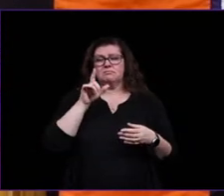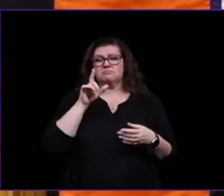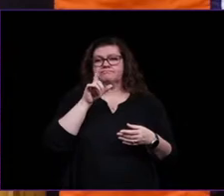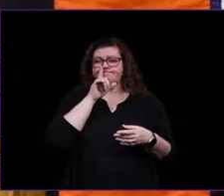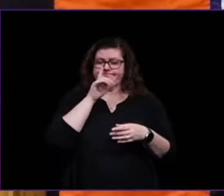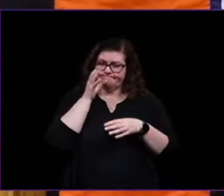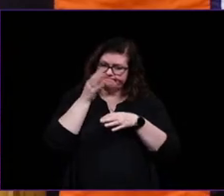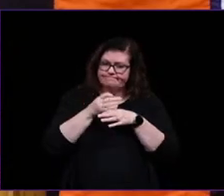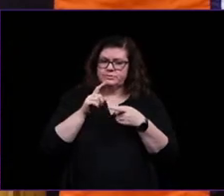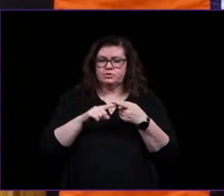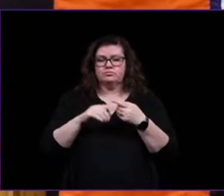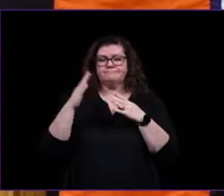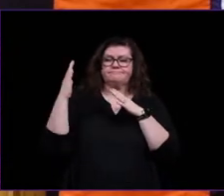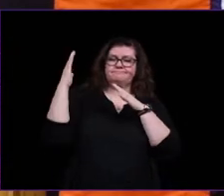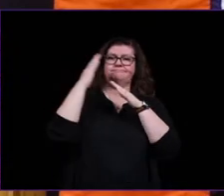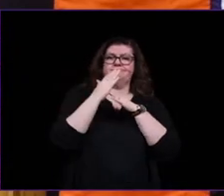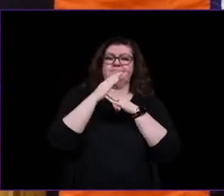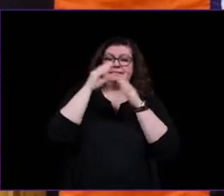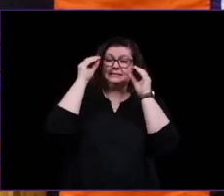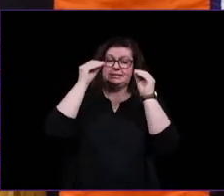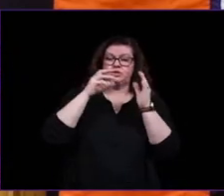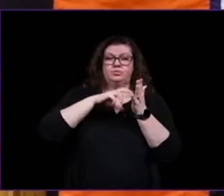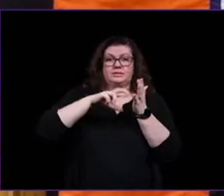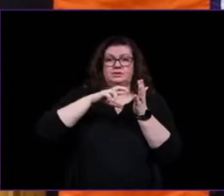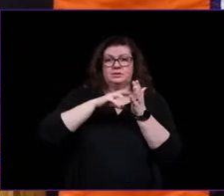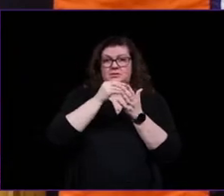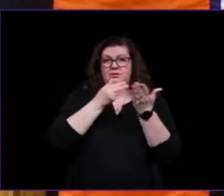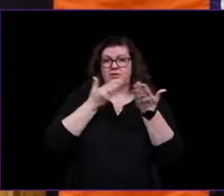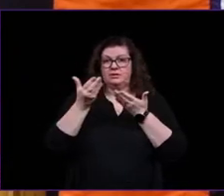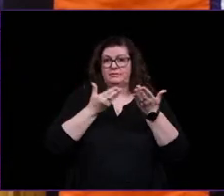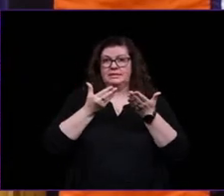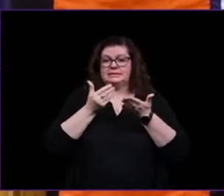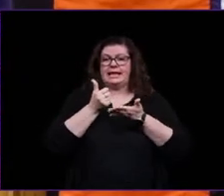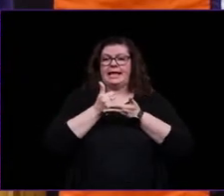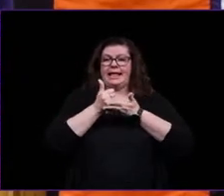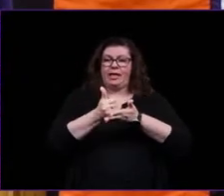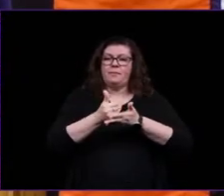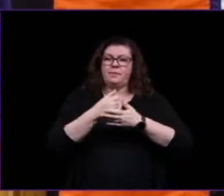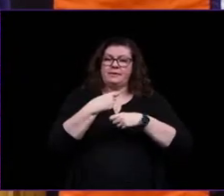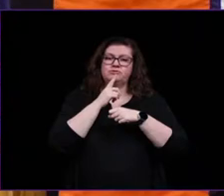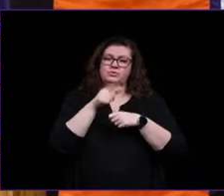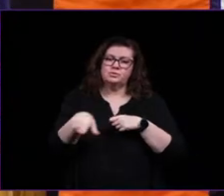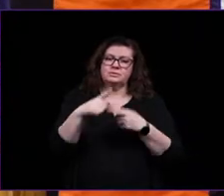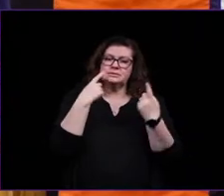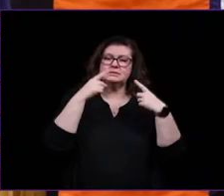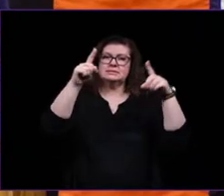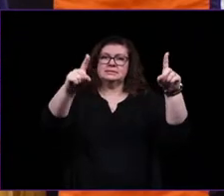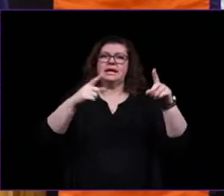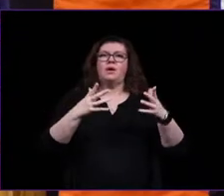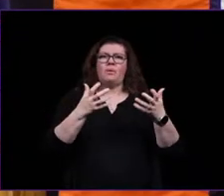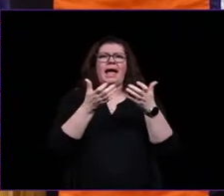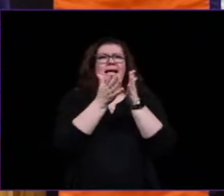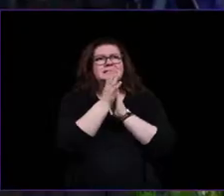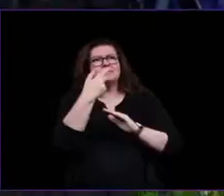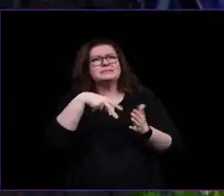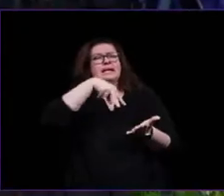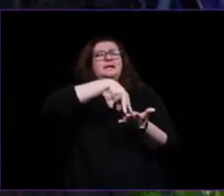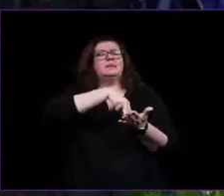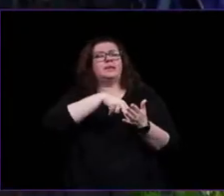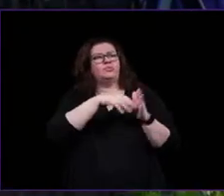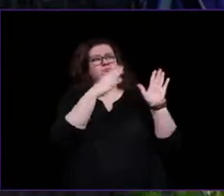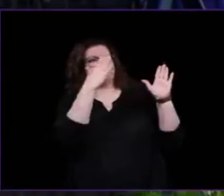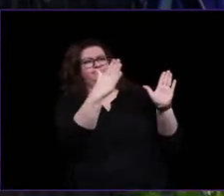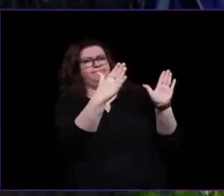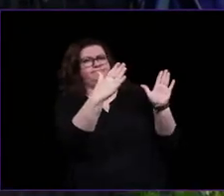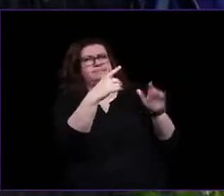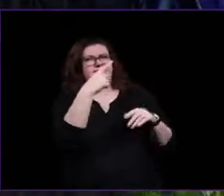teaching, research, and service helped to ensure your success here at Clemson. I'd like to ask them to stand. They're right here in this section. Would you please stand? Would